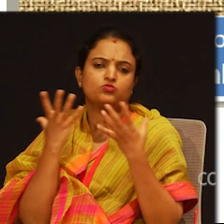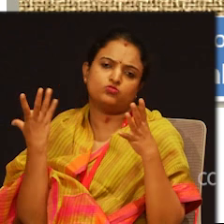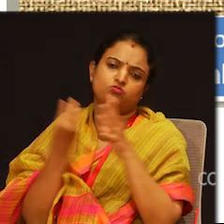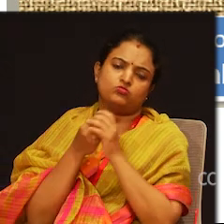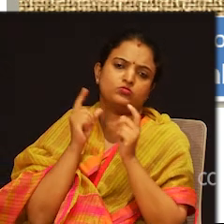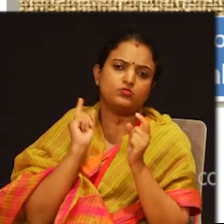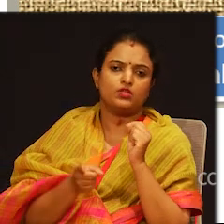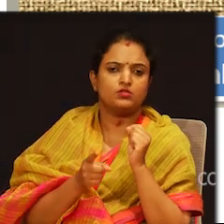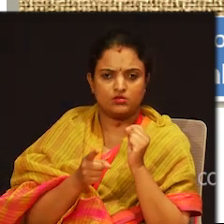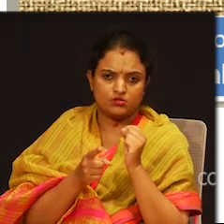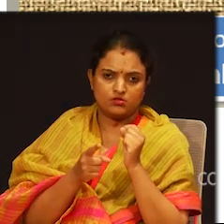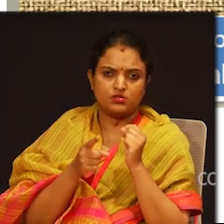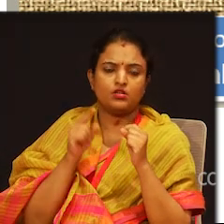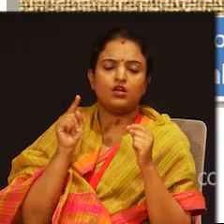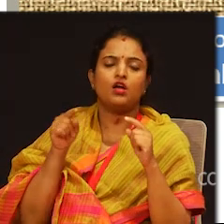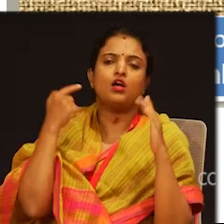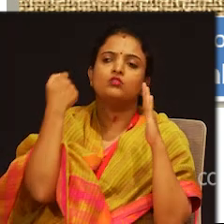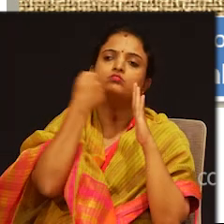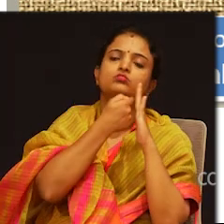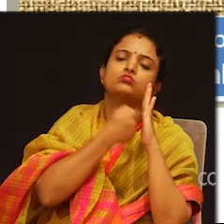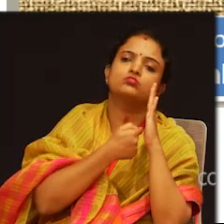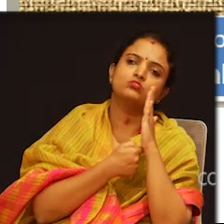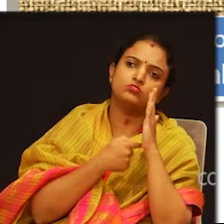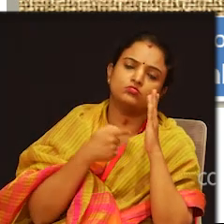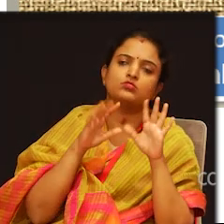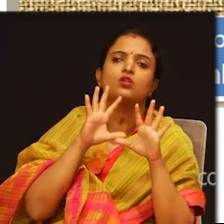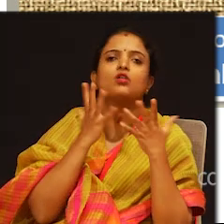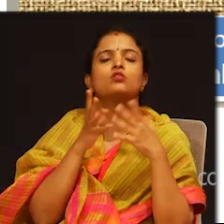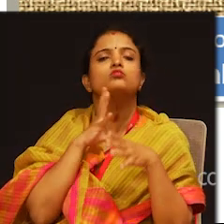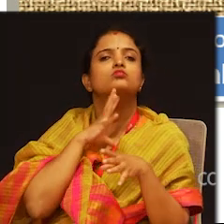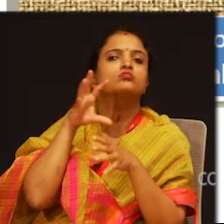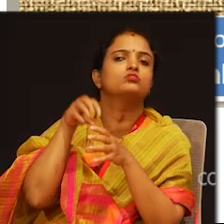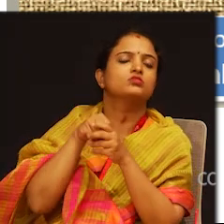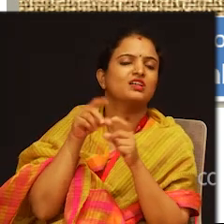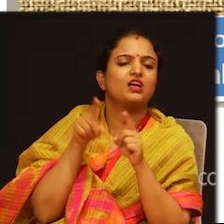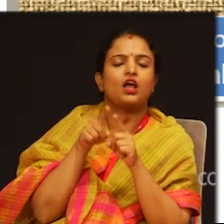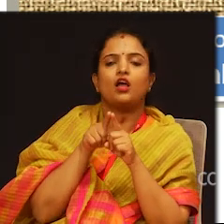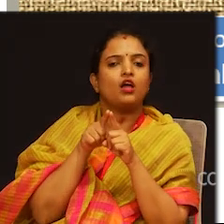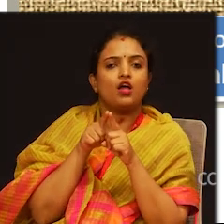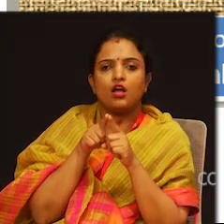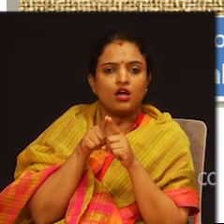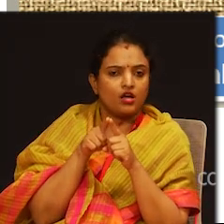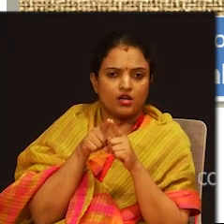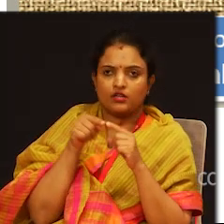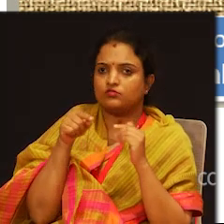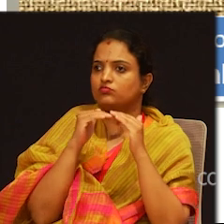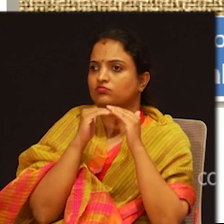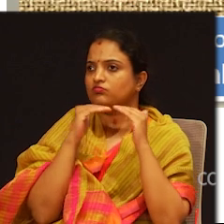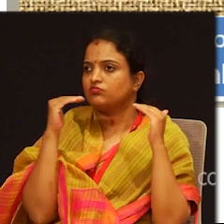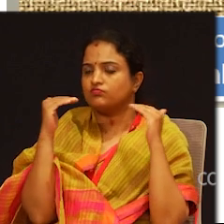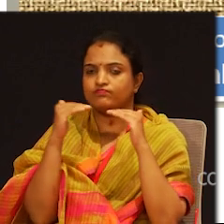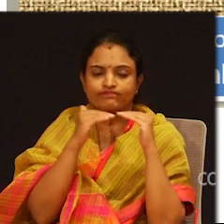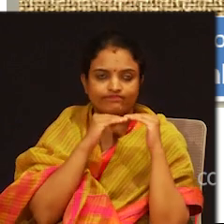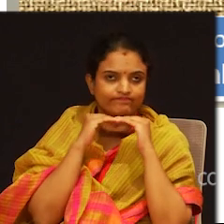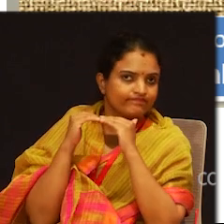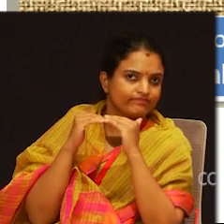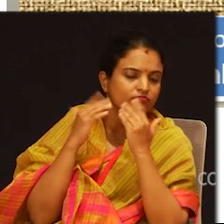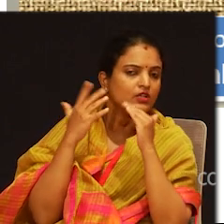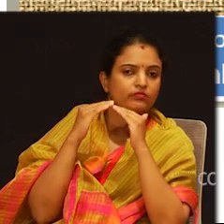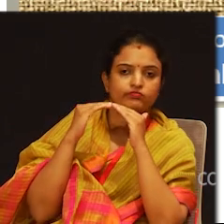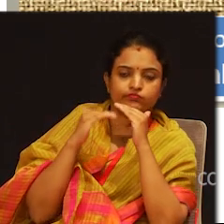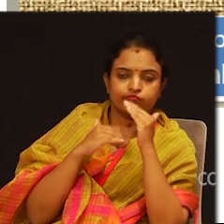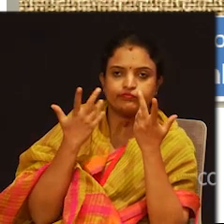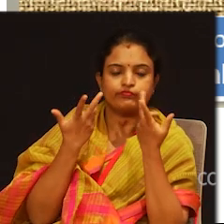acts, the policies, and the conventions that I have talked about is equitable opportunities